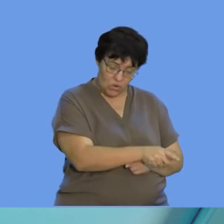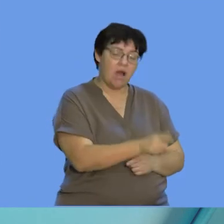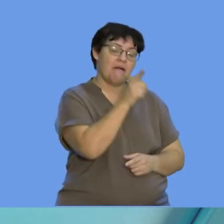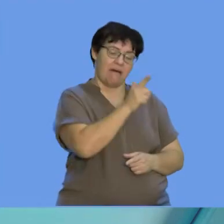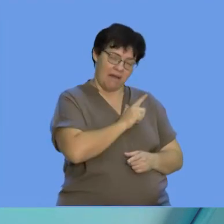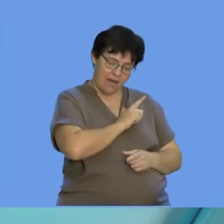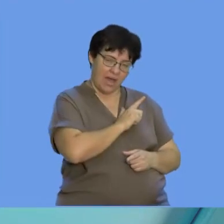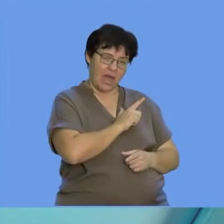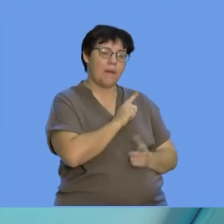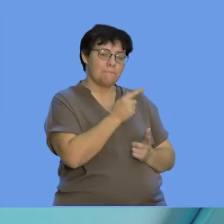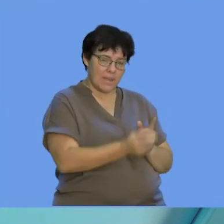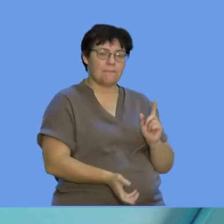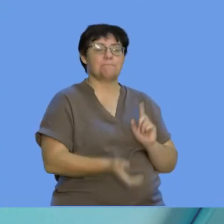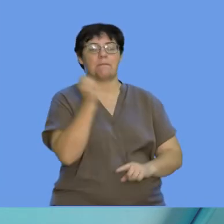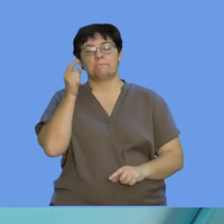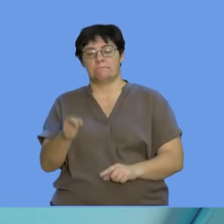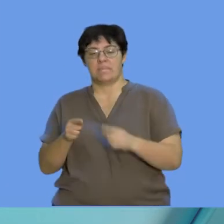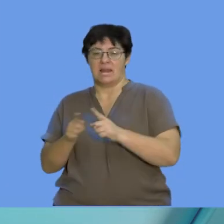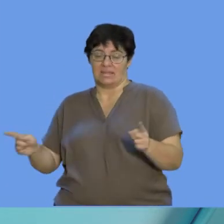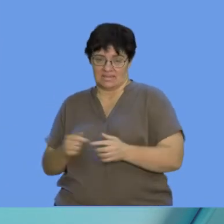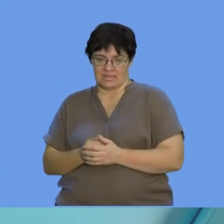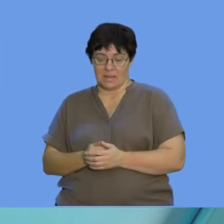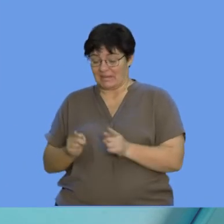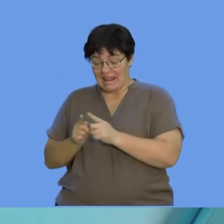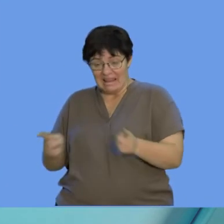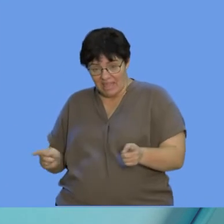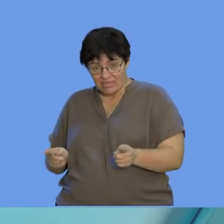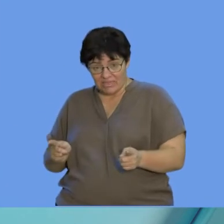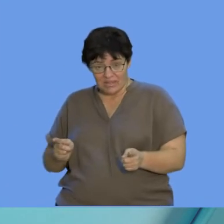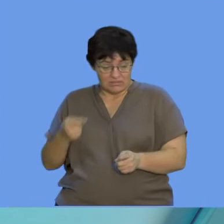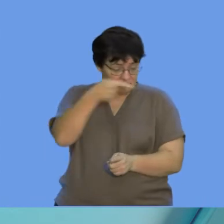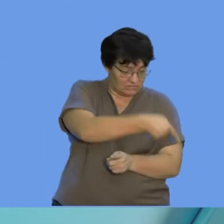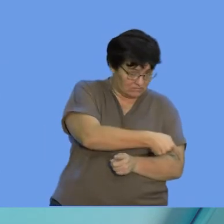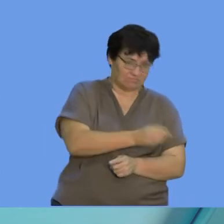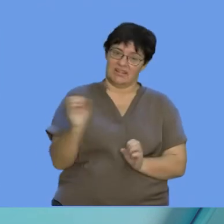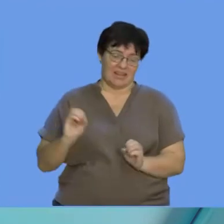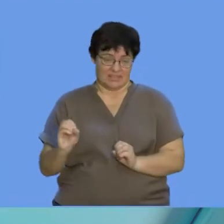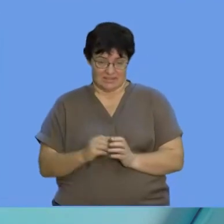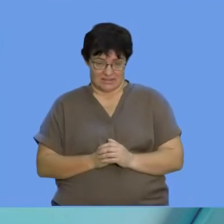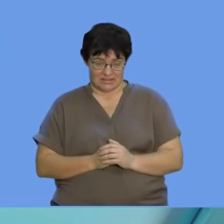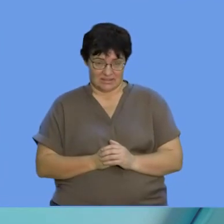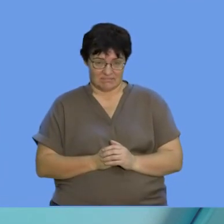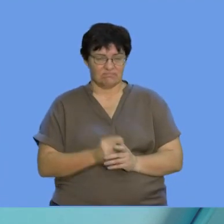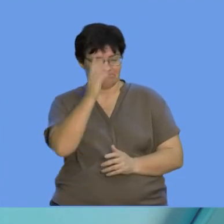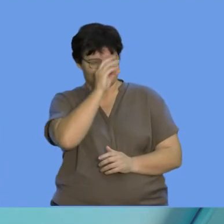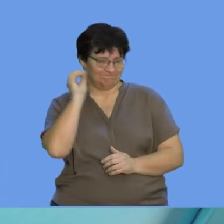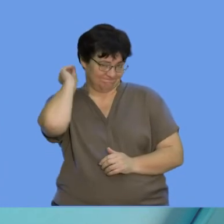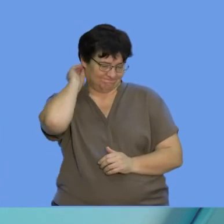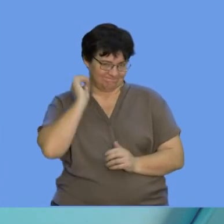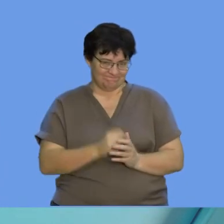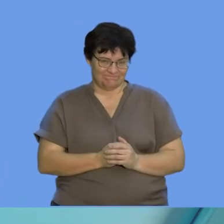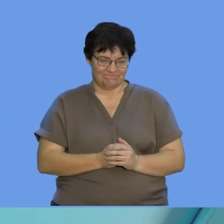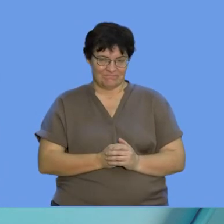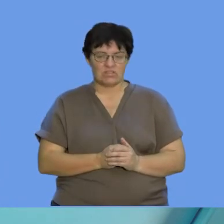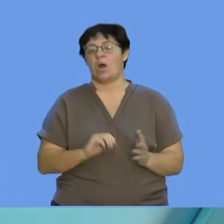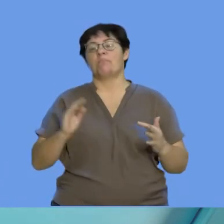But the ratio does tell us how we can find the length. But the length has nothing to do with the ratio. So that's what